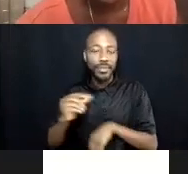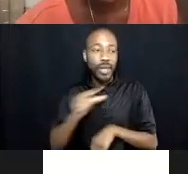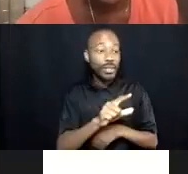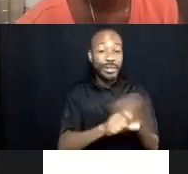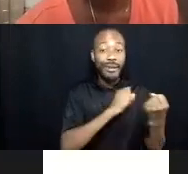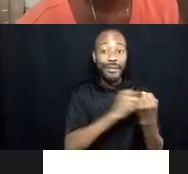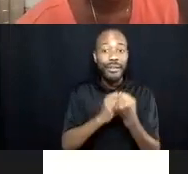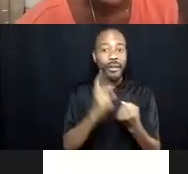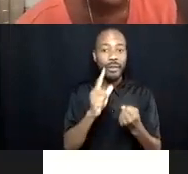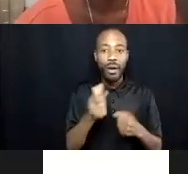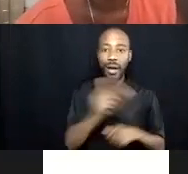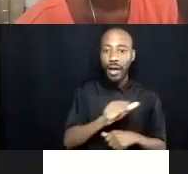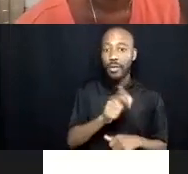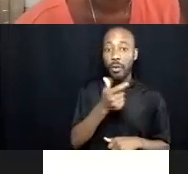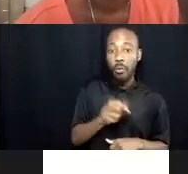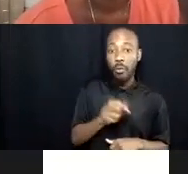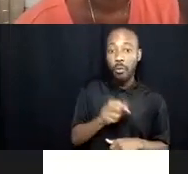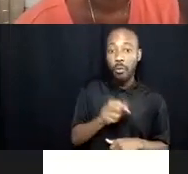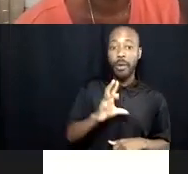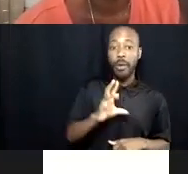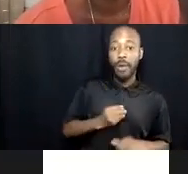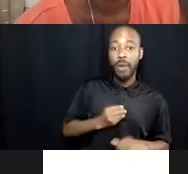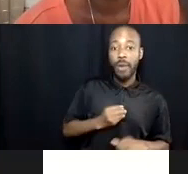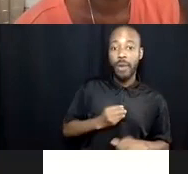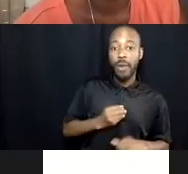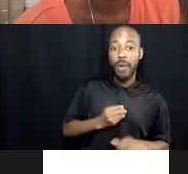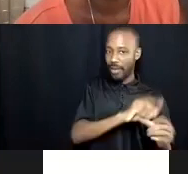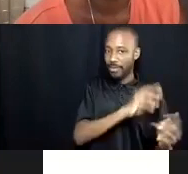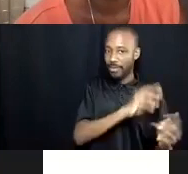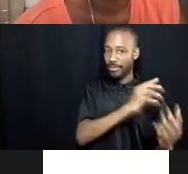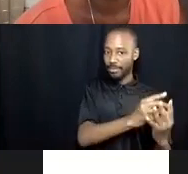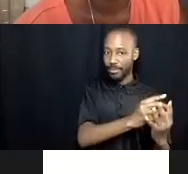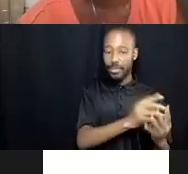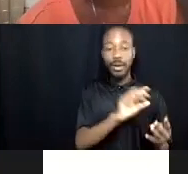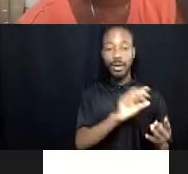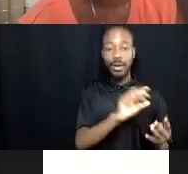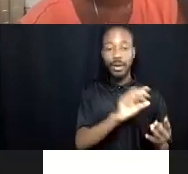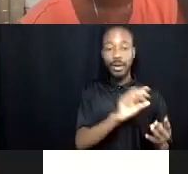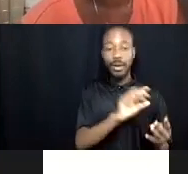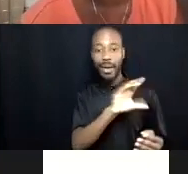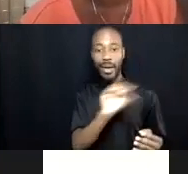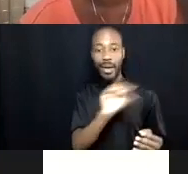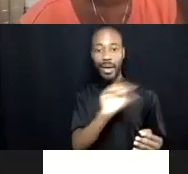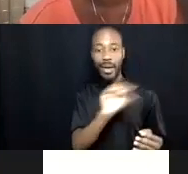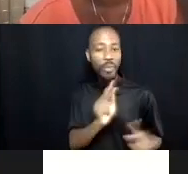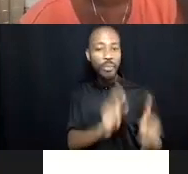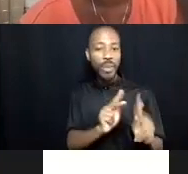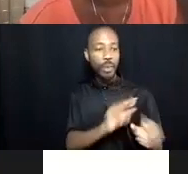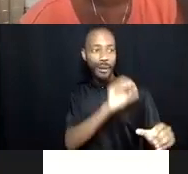other queer and trans people inside, like Kanatika and the other people who are in cages that I know, they motivate